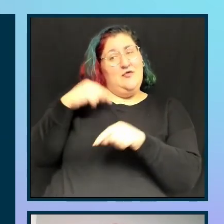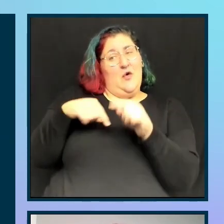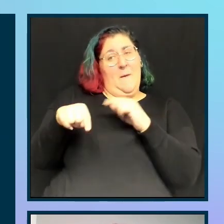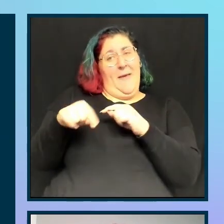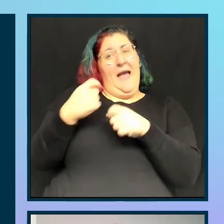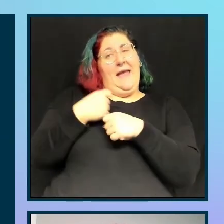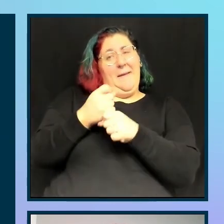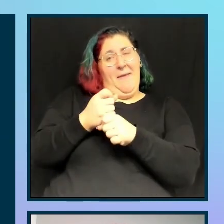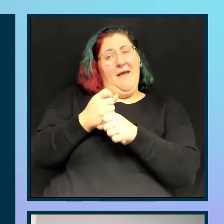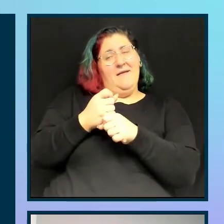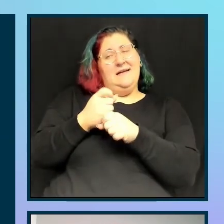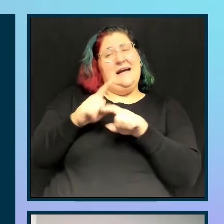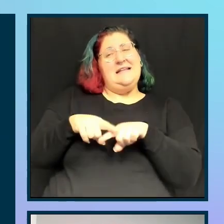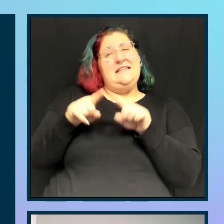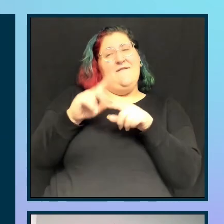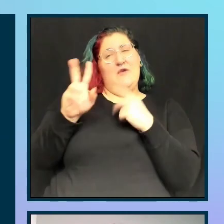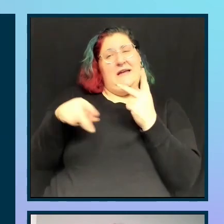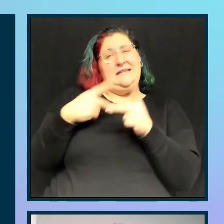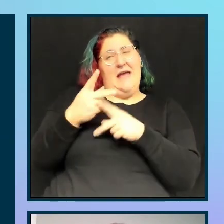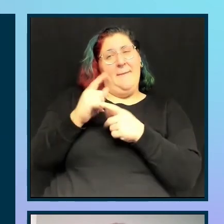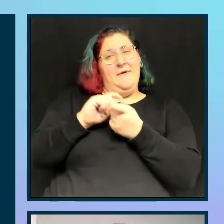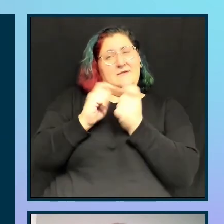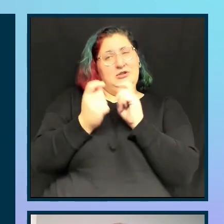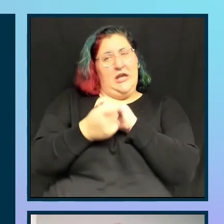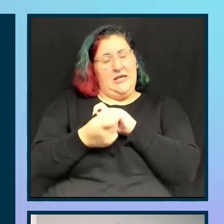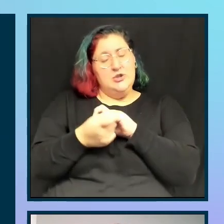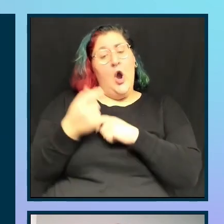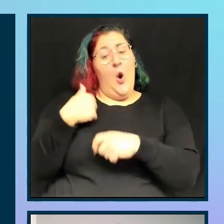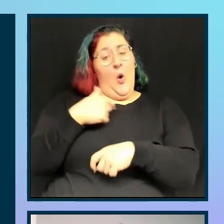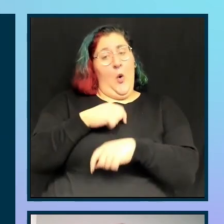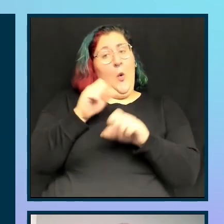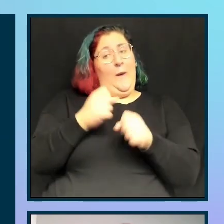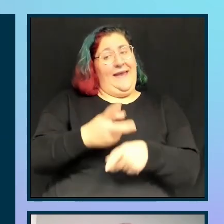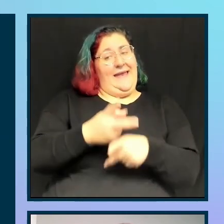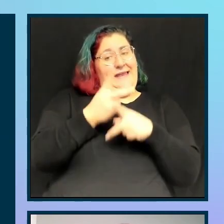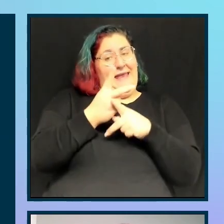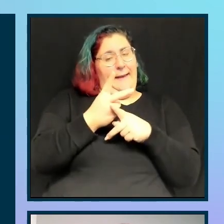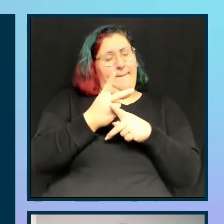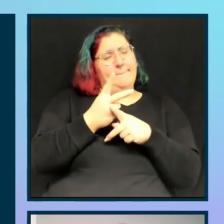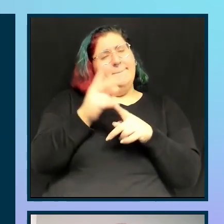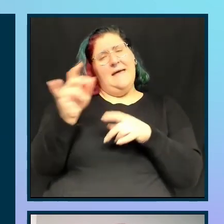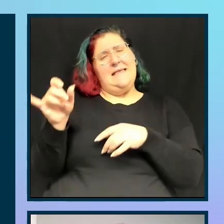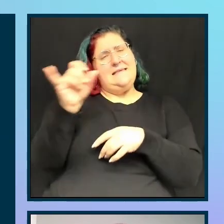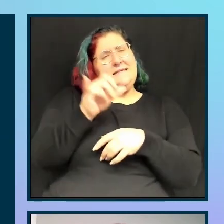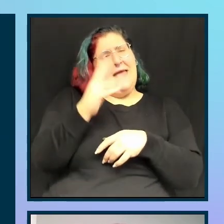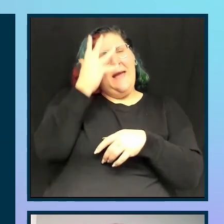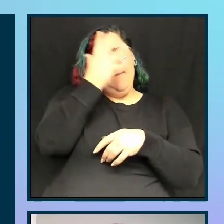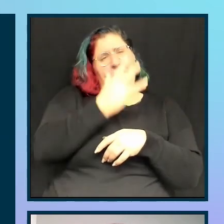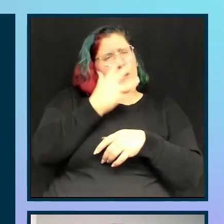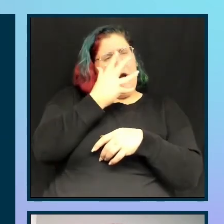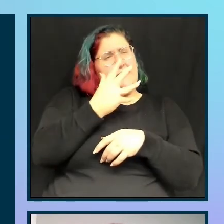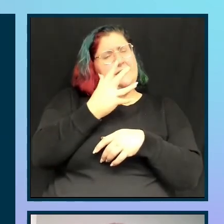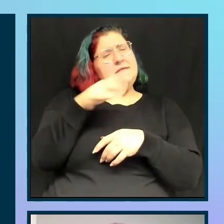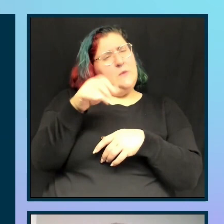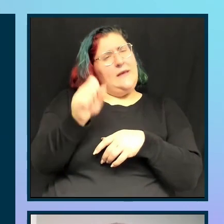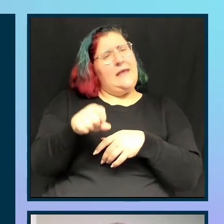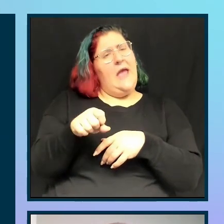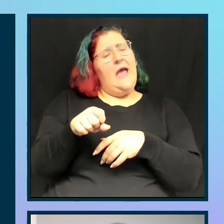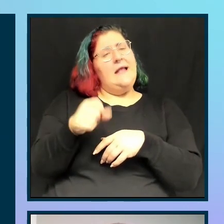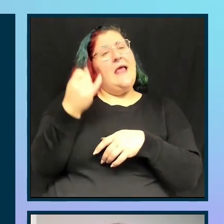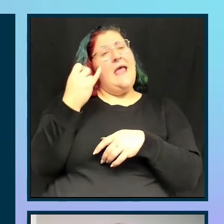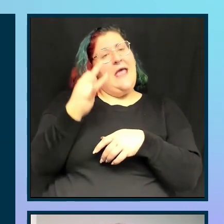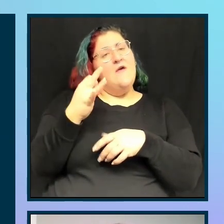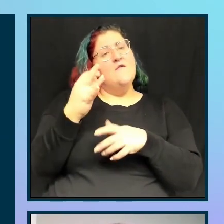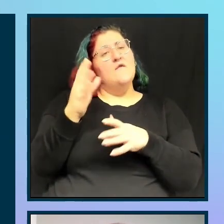conversion process. We can preserve the same visual appearance to that document as it was in the original source if we go to an image over